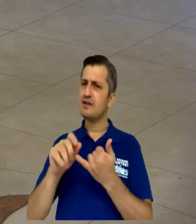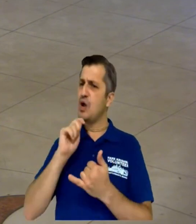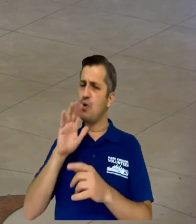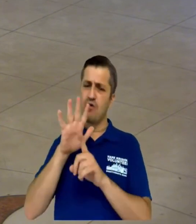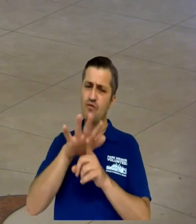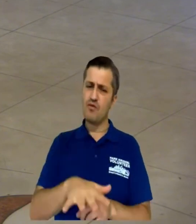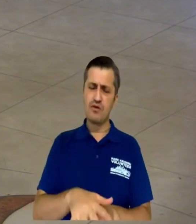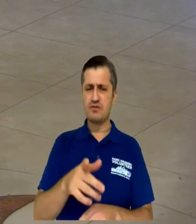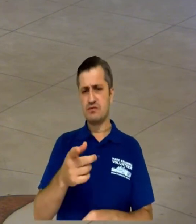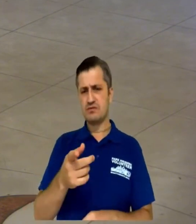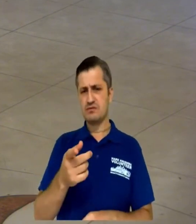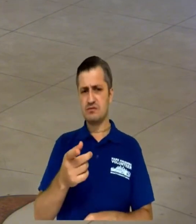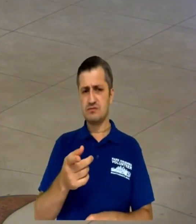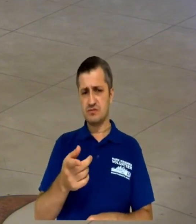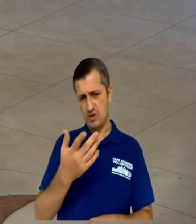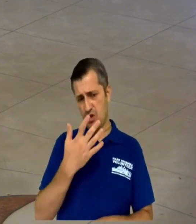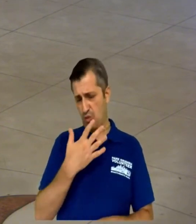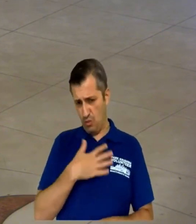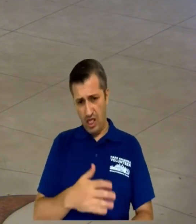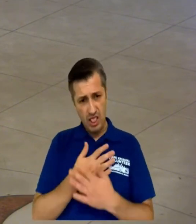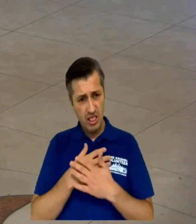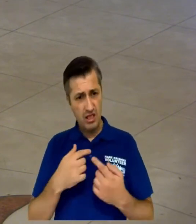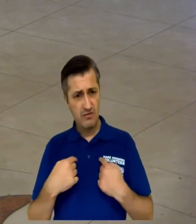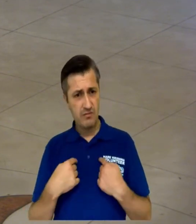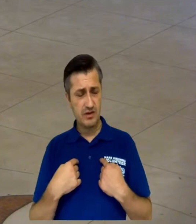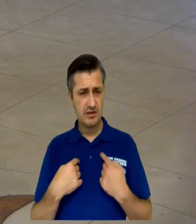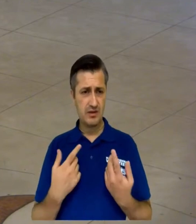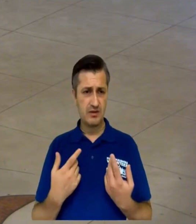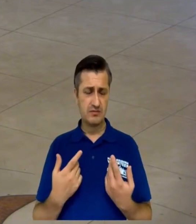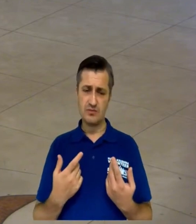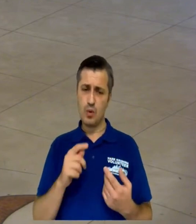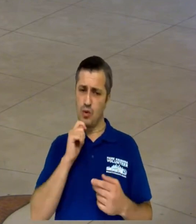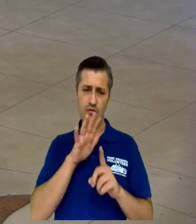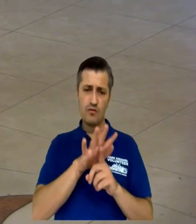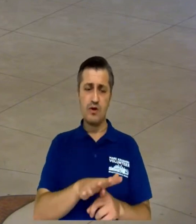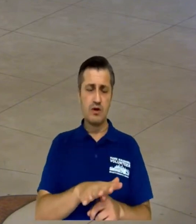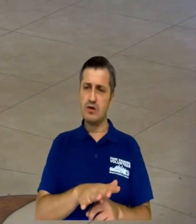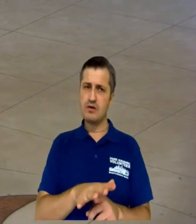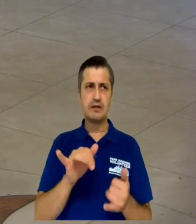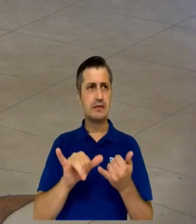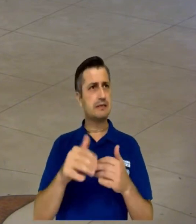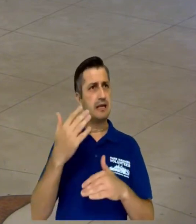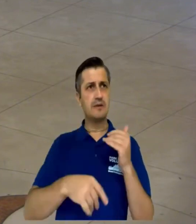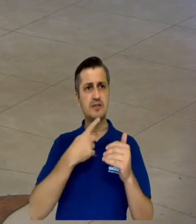says, love me, that you have to love me. That's not really going to be real love,